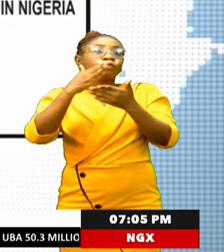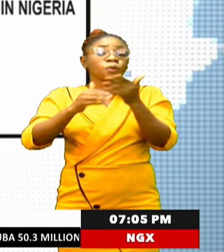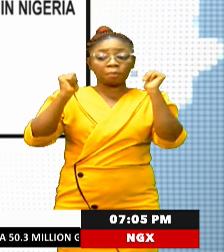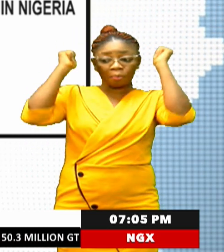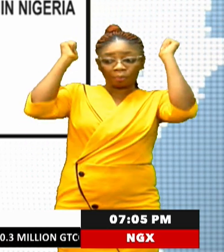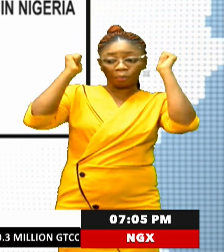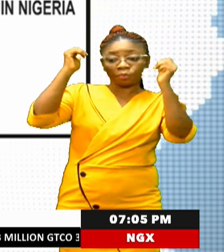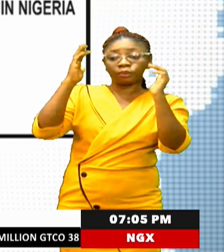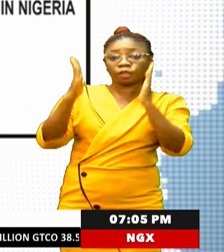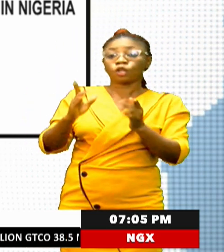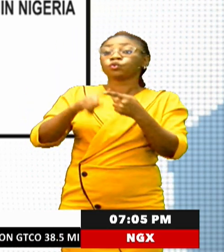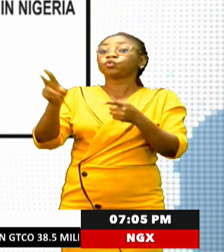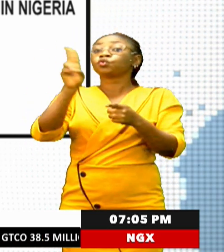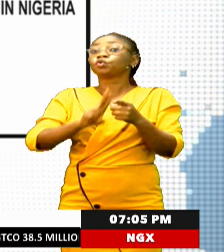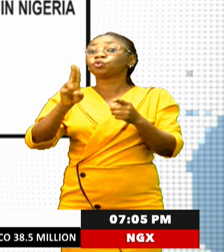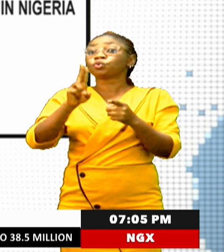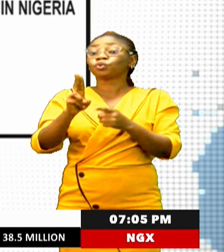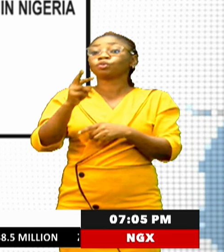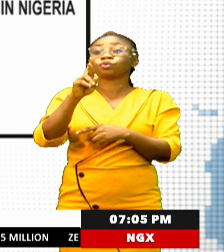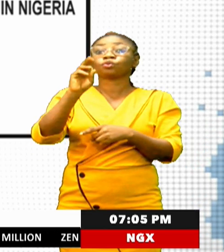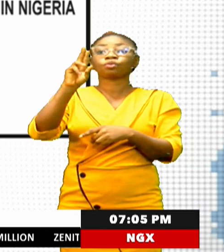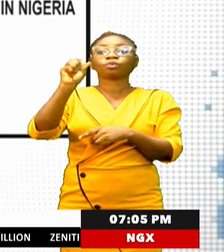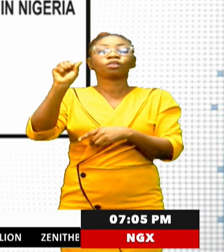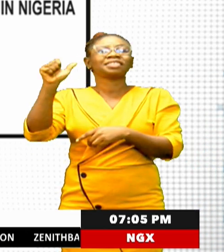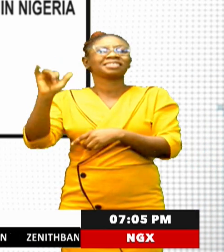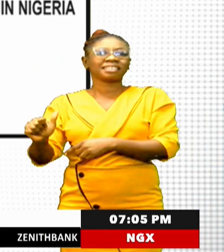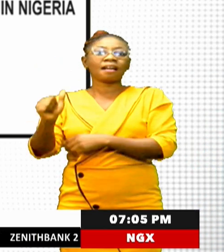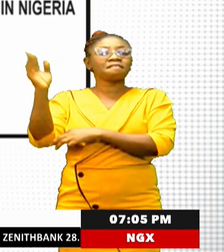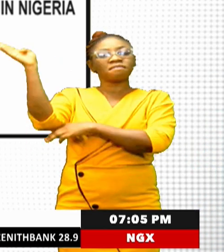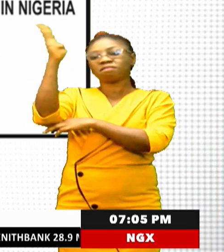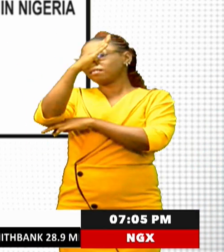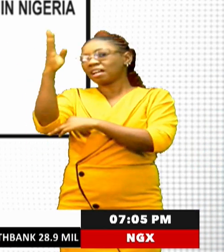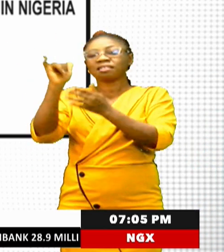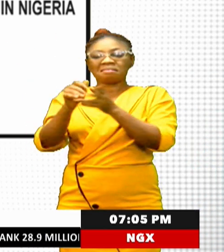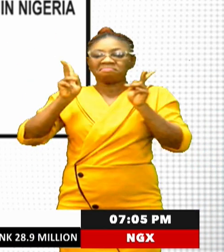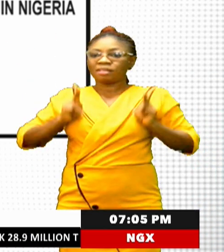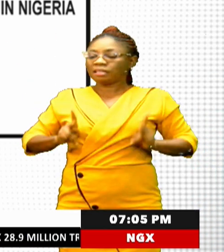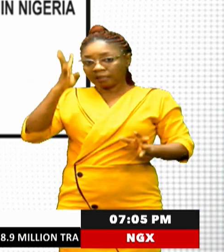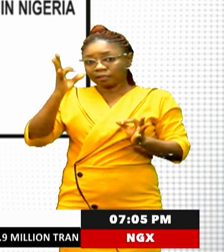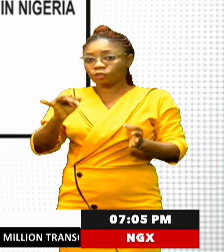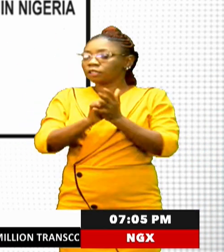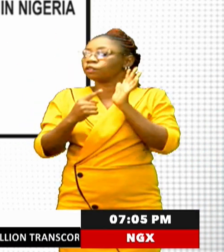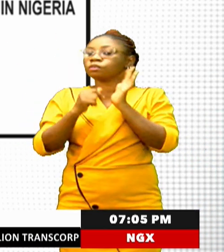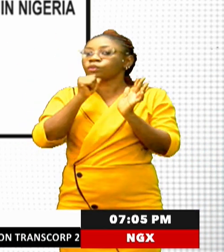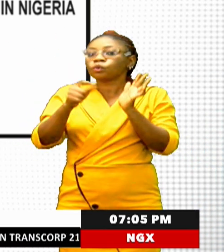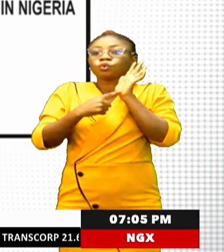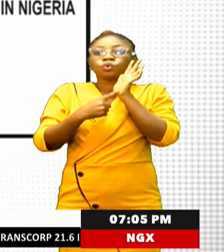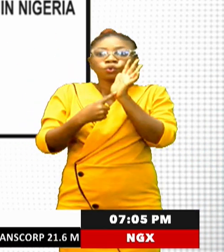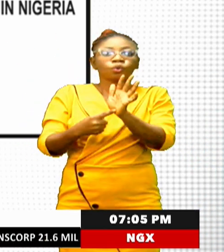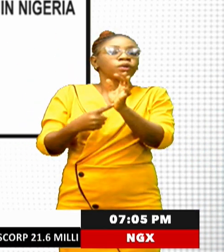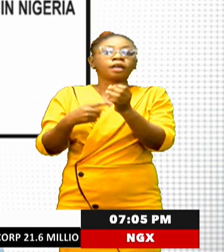Russian flags are personal choices of individuals and they do not reflect any official position or policy of